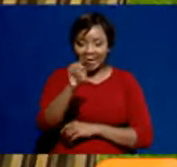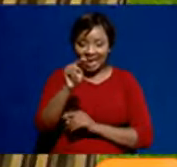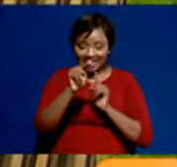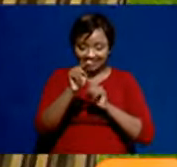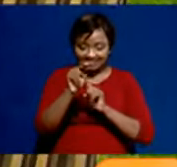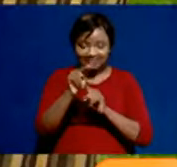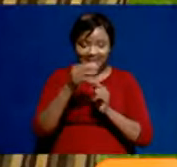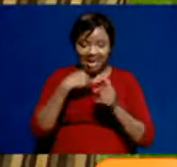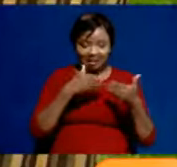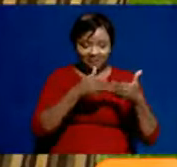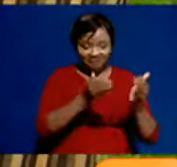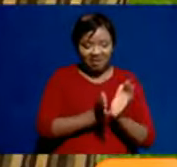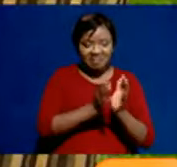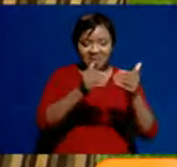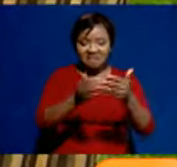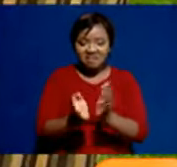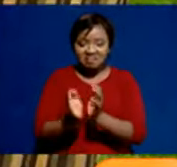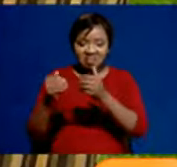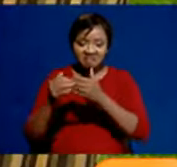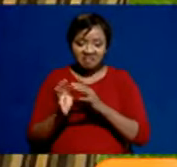individual families, houses, if you like.